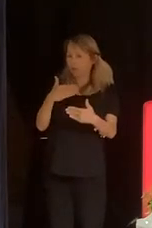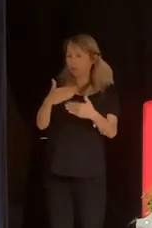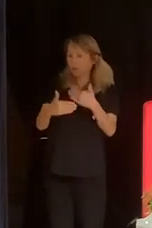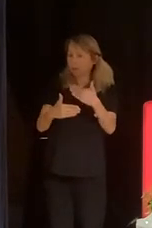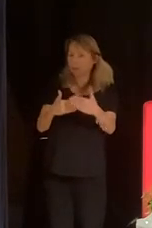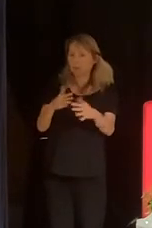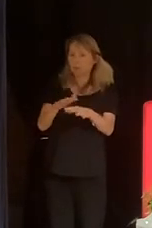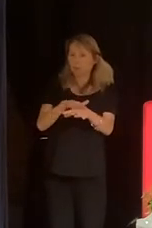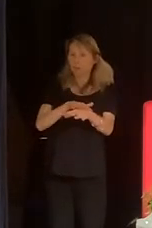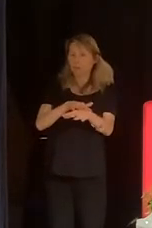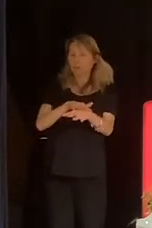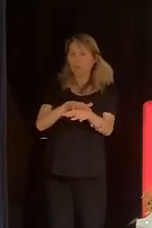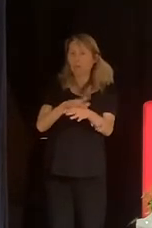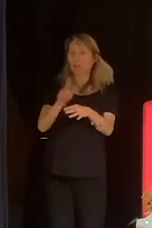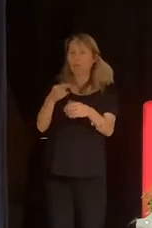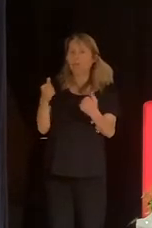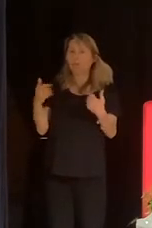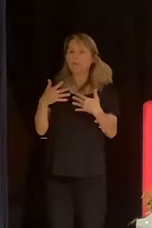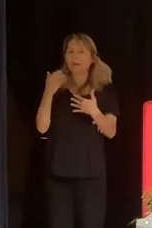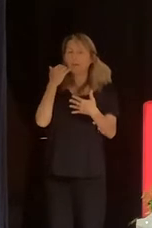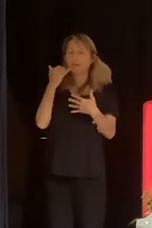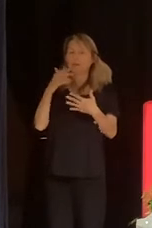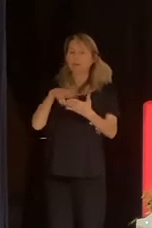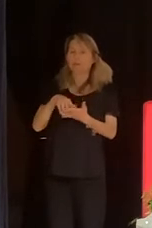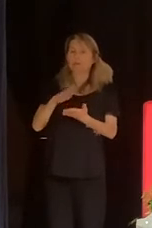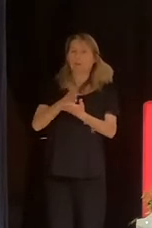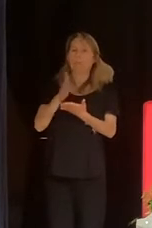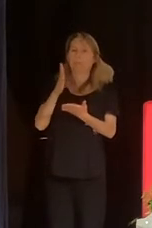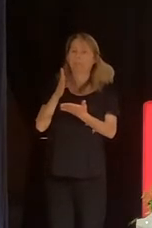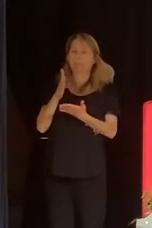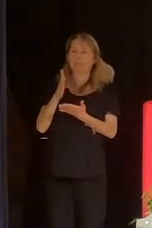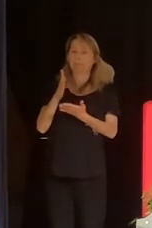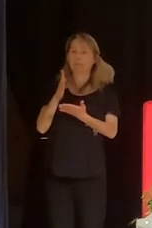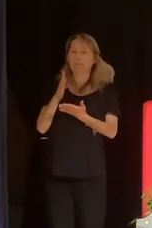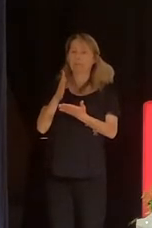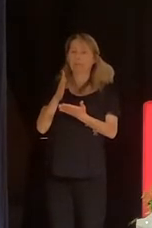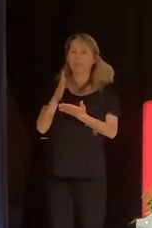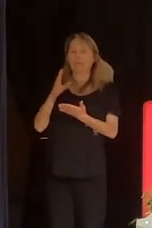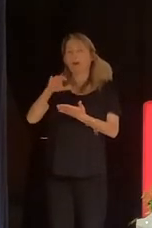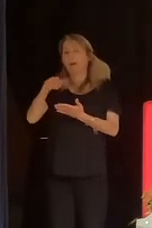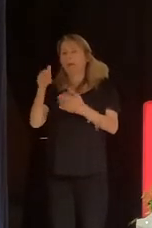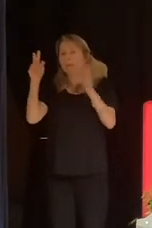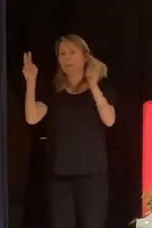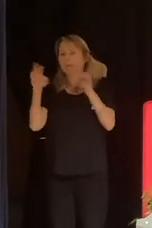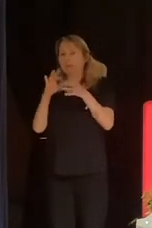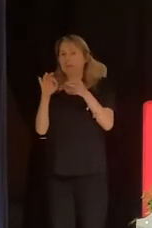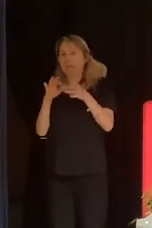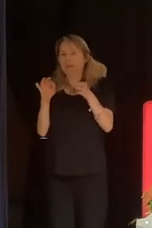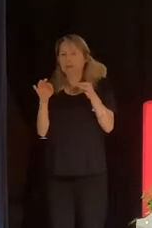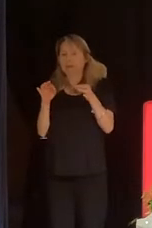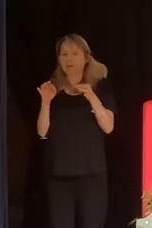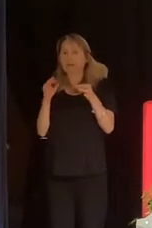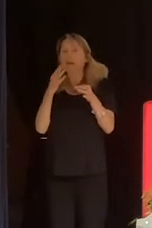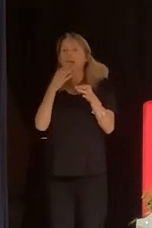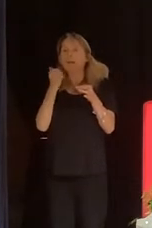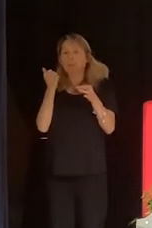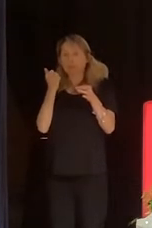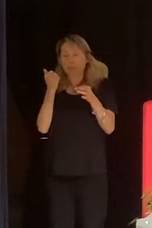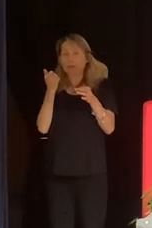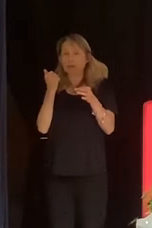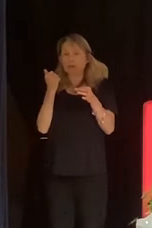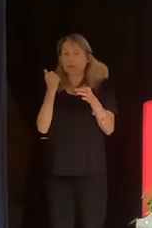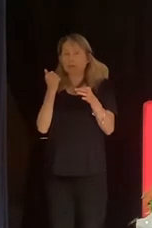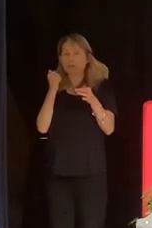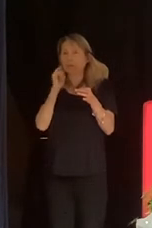of standing still. Also, remember another saying: it is better that we should err